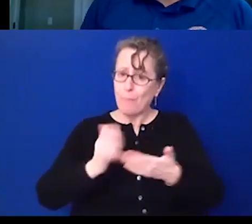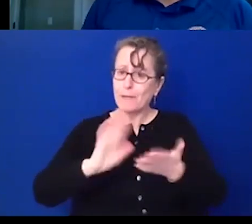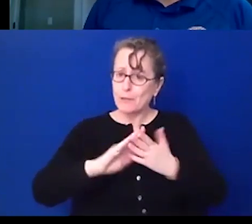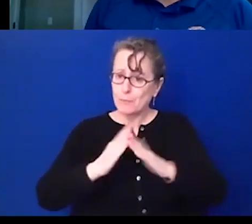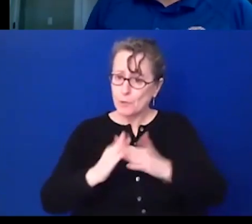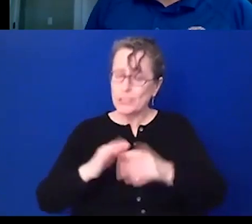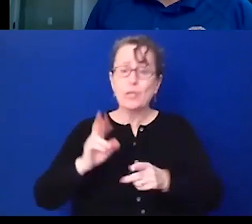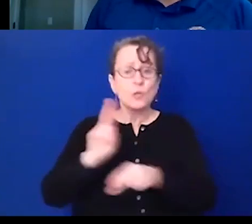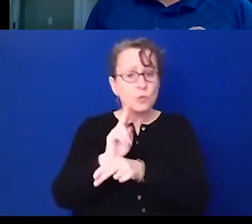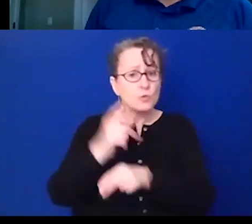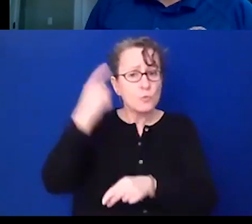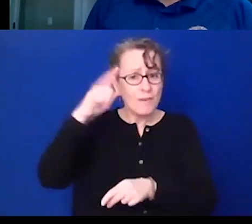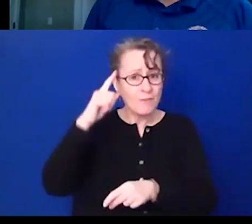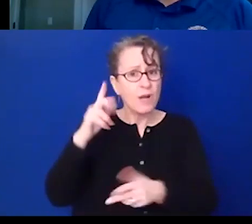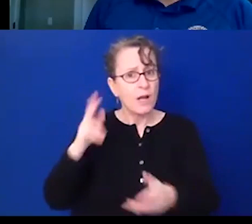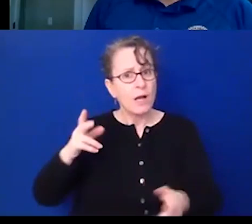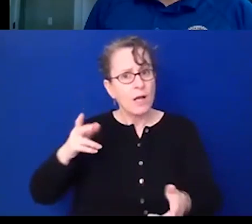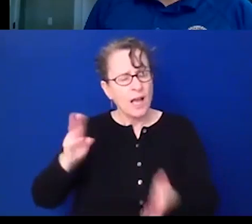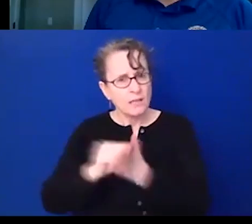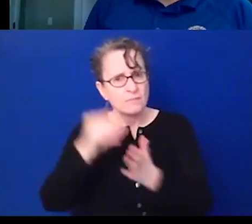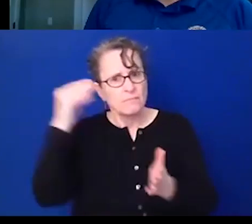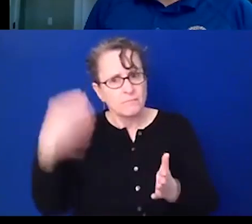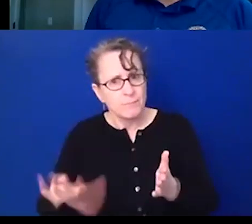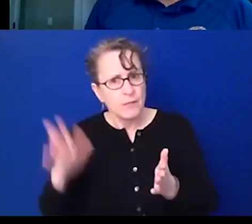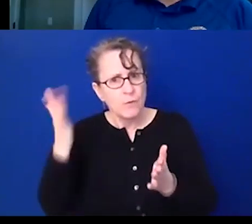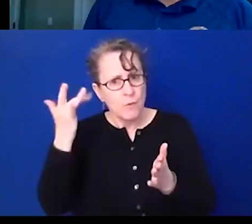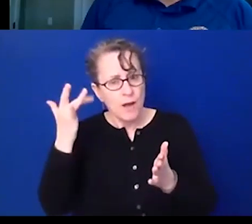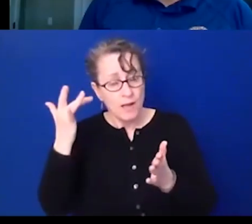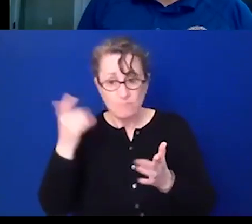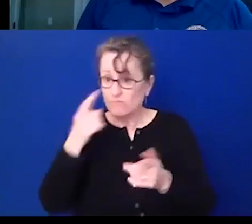that cost is so high.